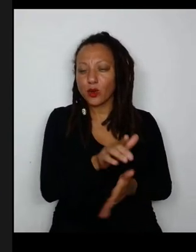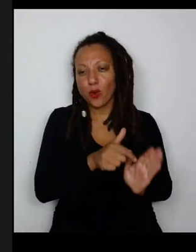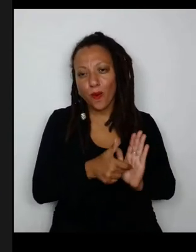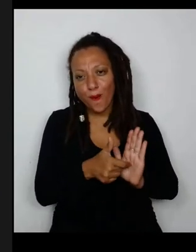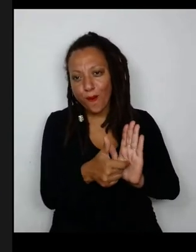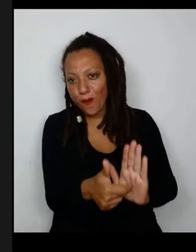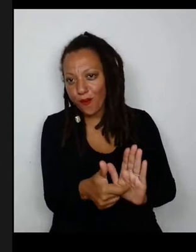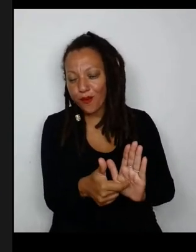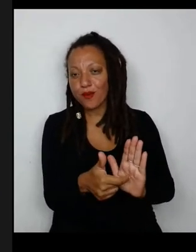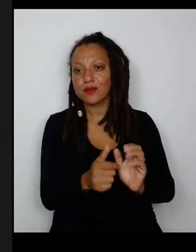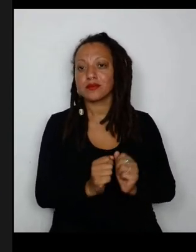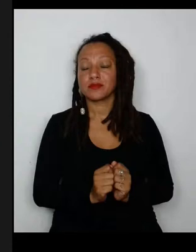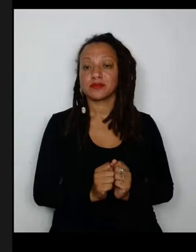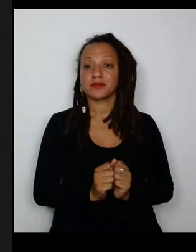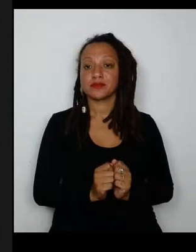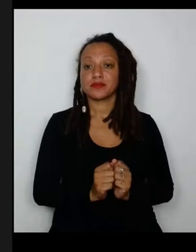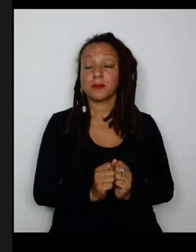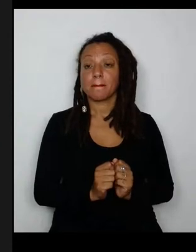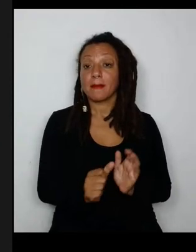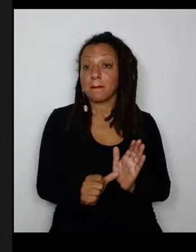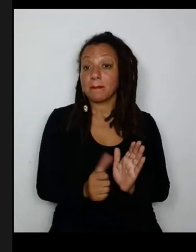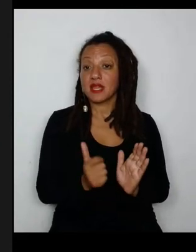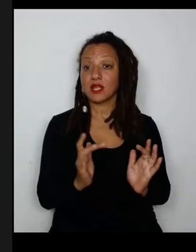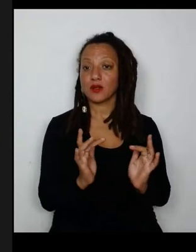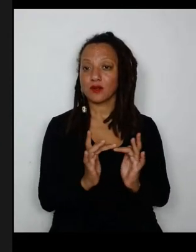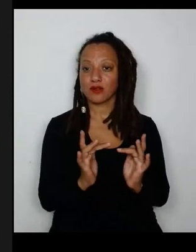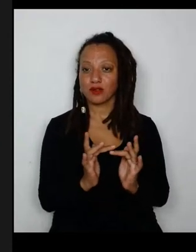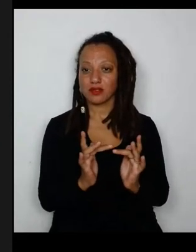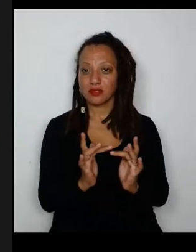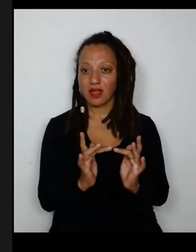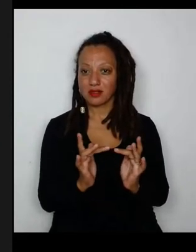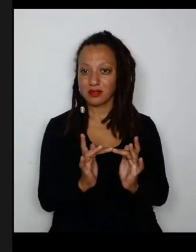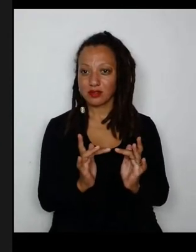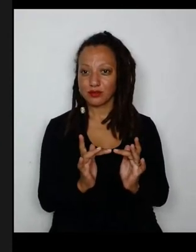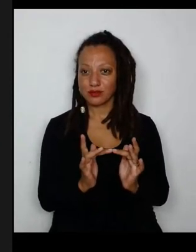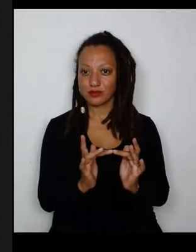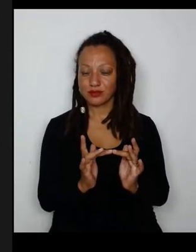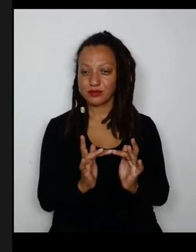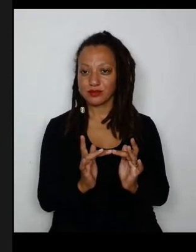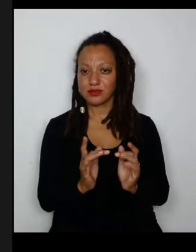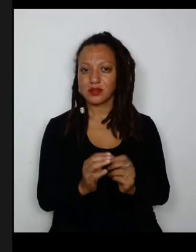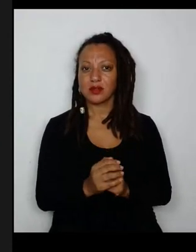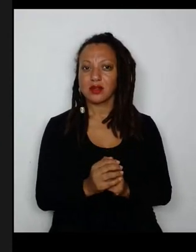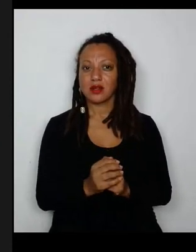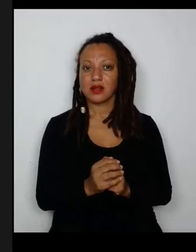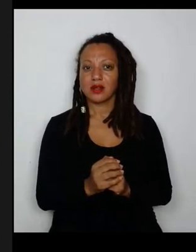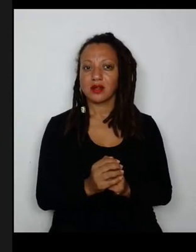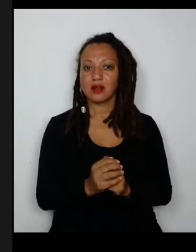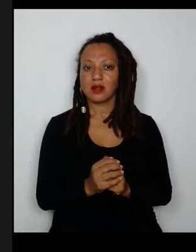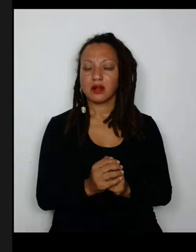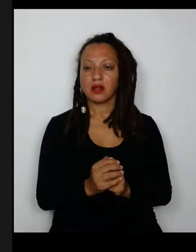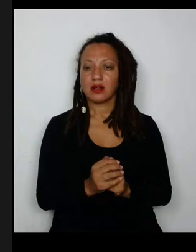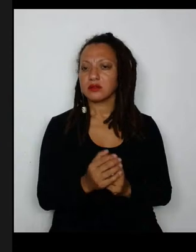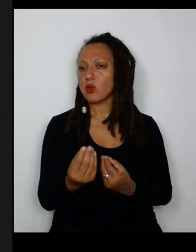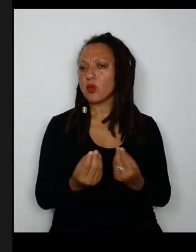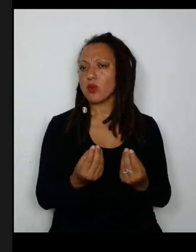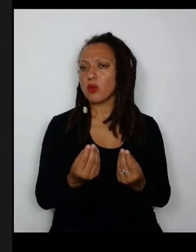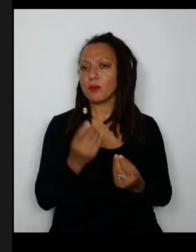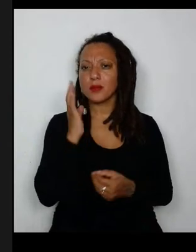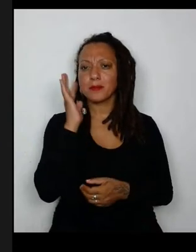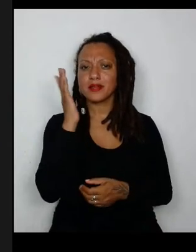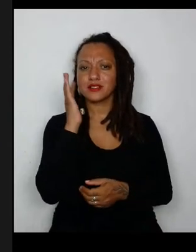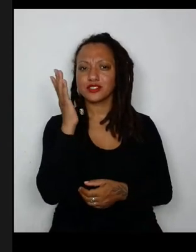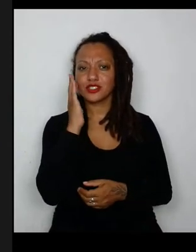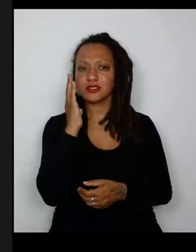published his notebooks about noah noah and he had the first contact with the reception to